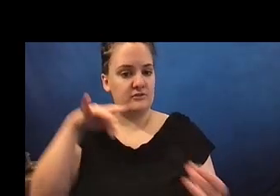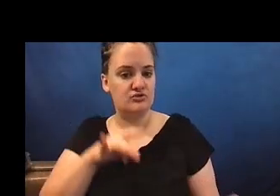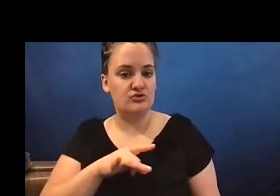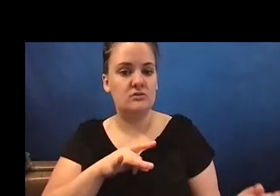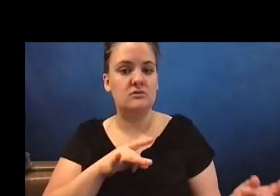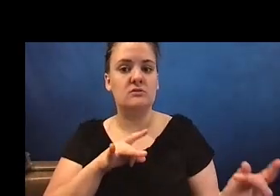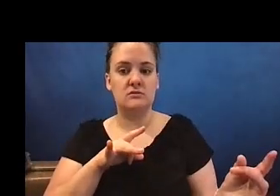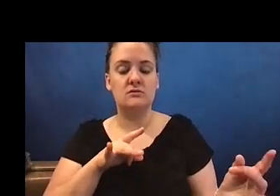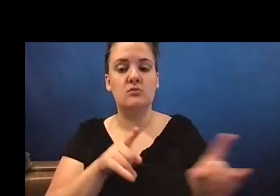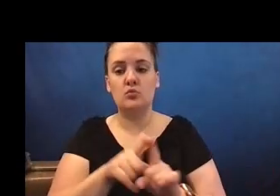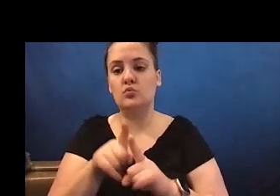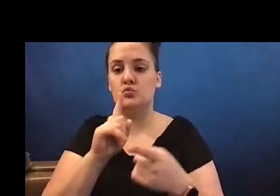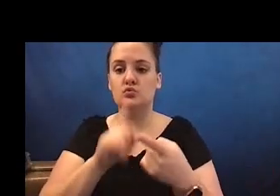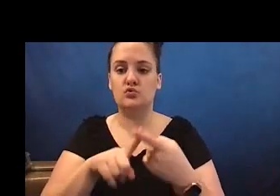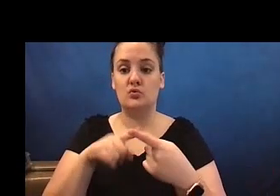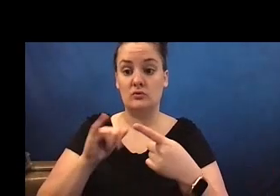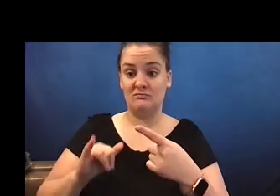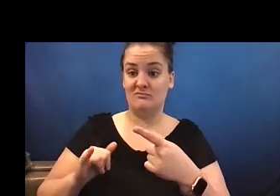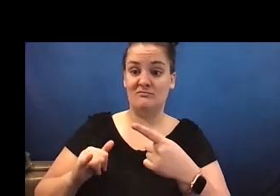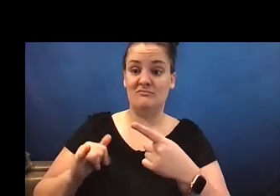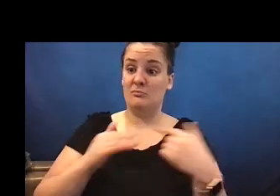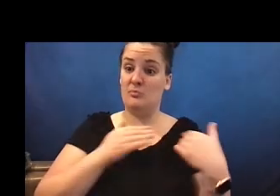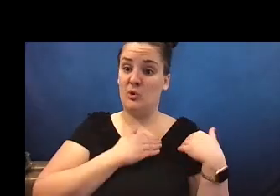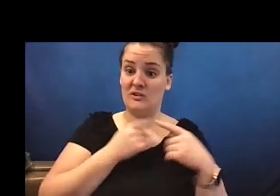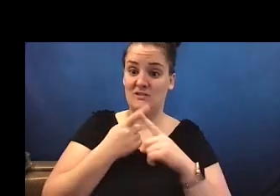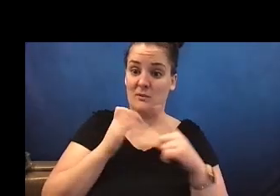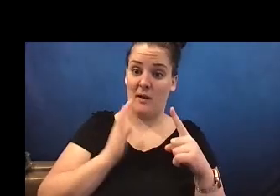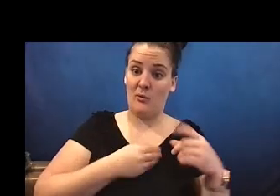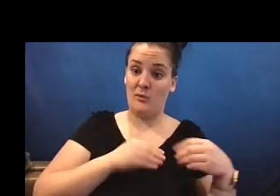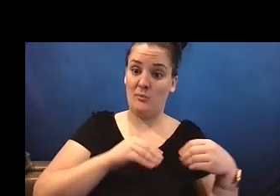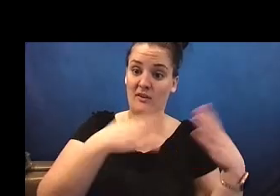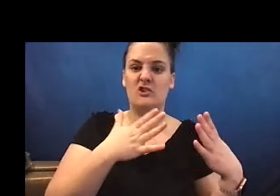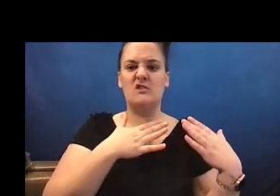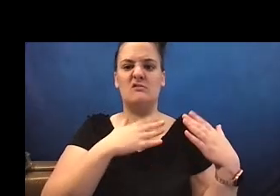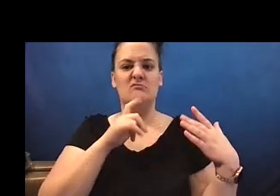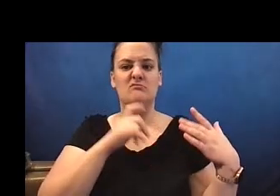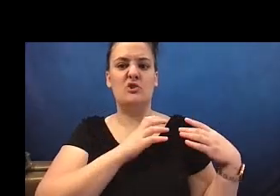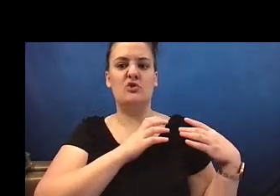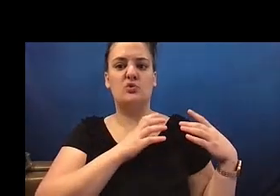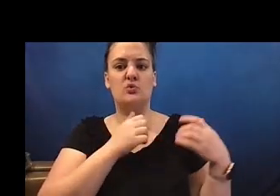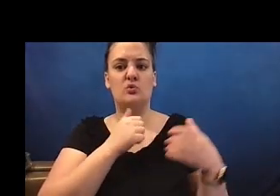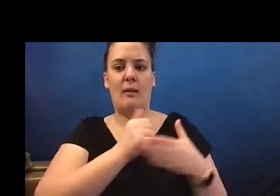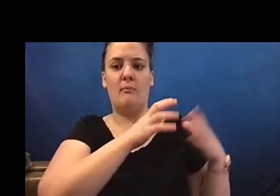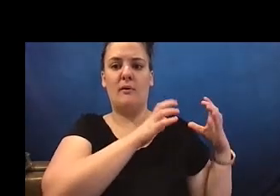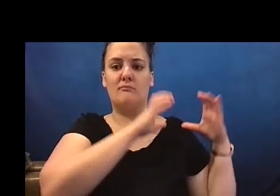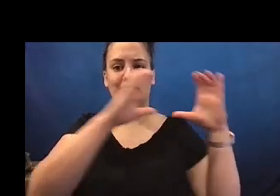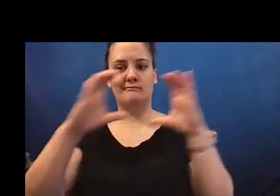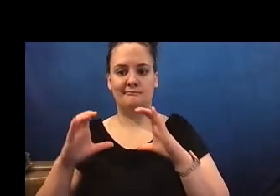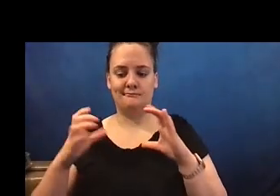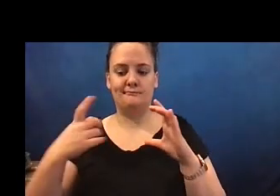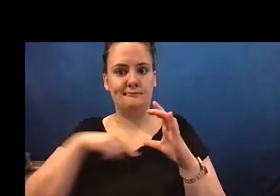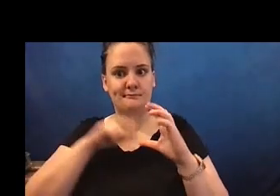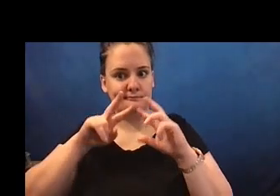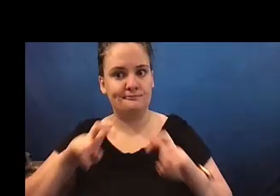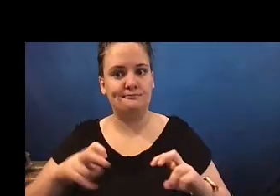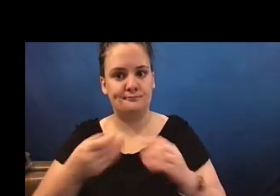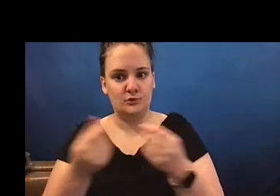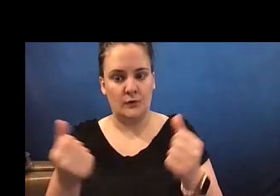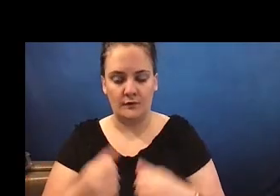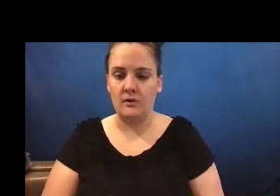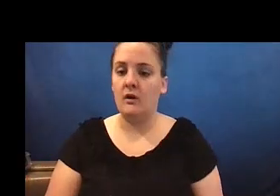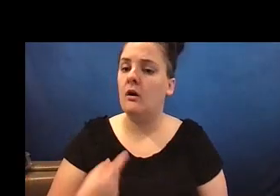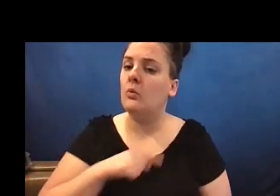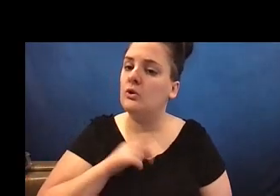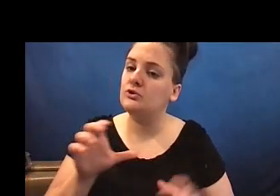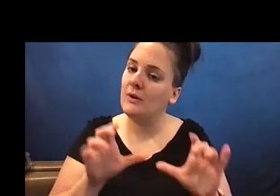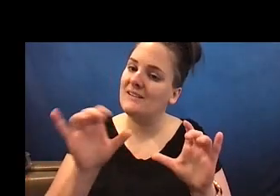importantly, remove some of these unnecessary burdens from our providers and caregivers. And Kim, I'd add that we're doing the same